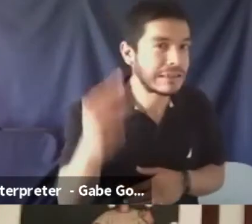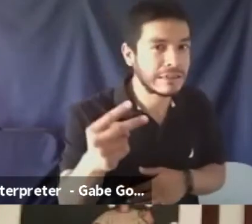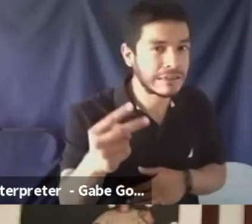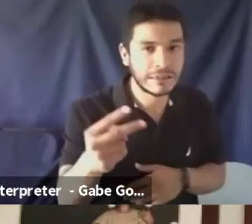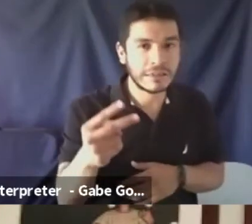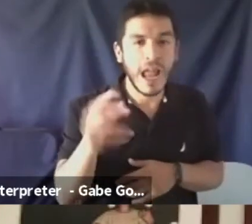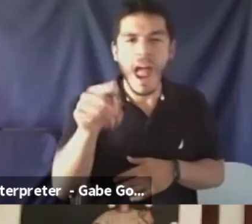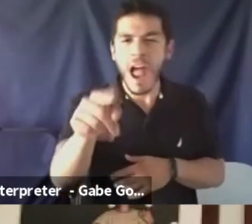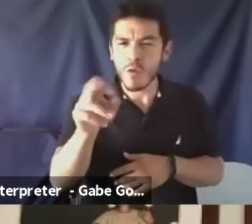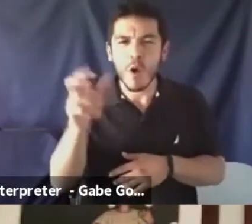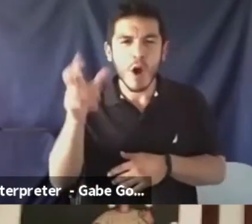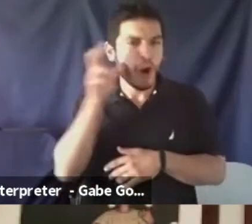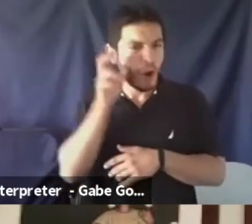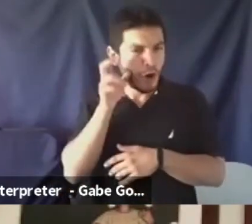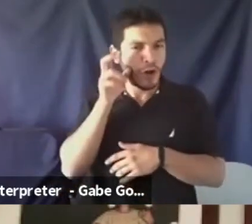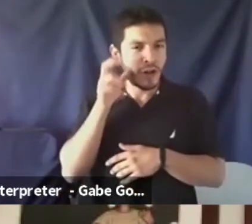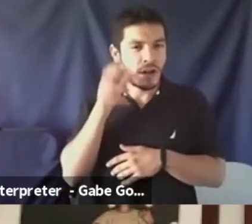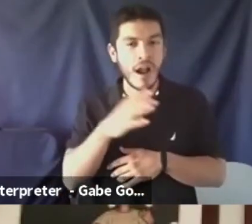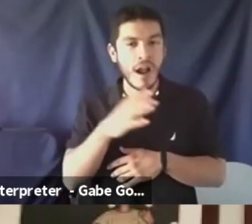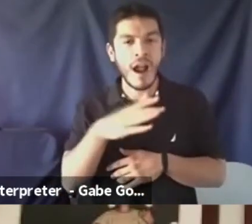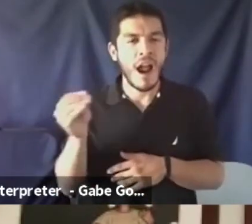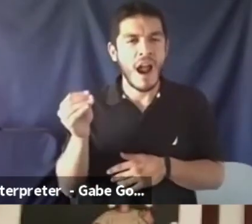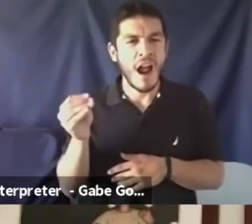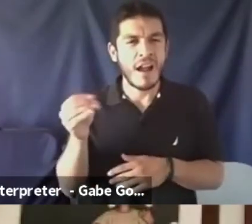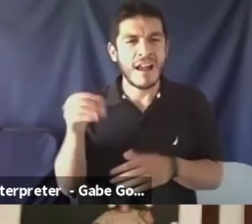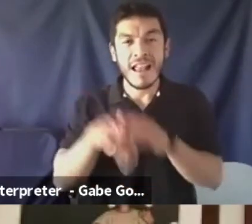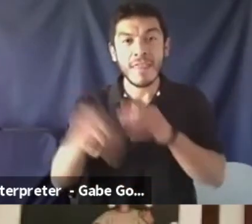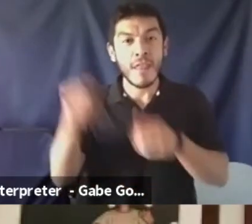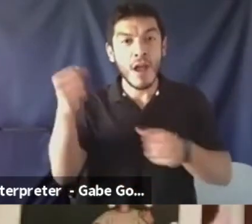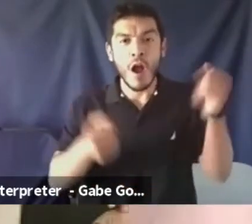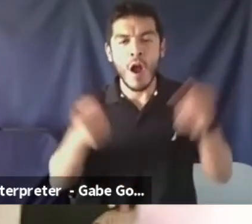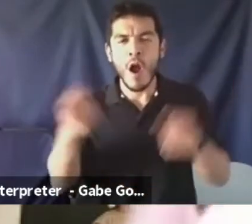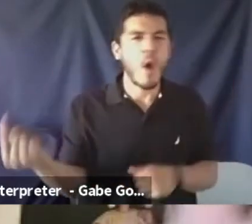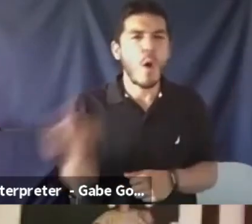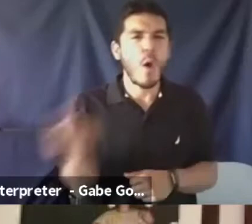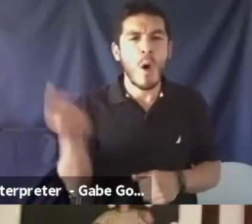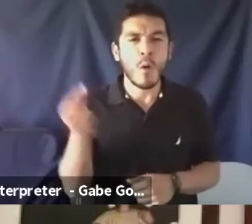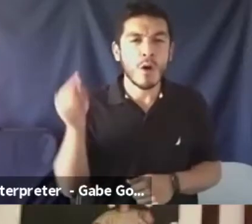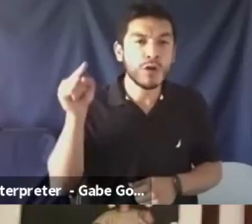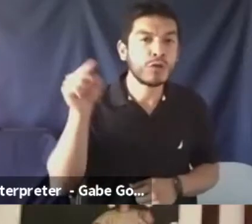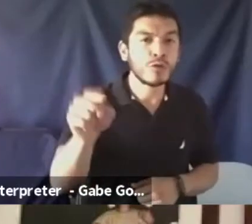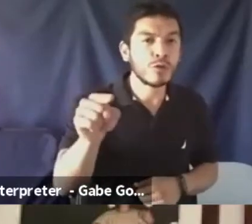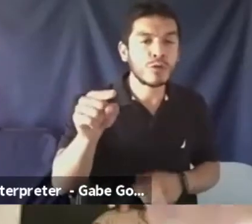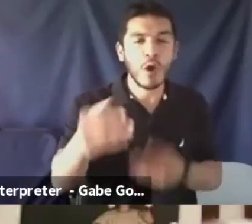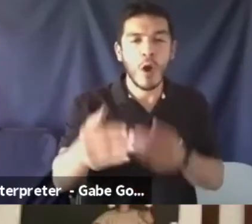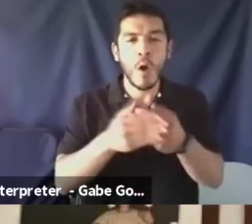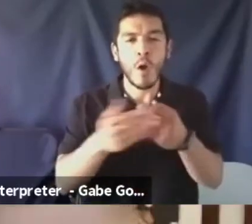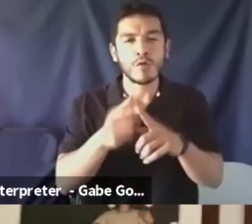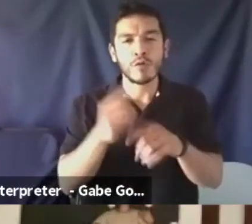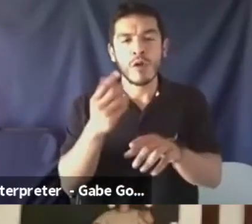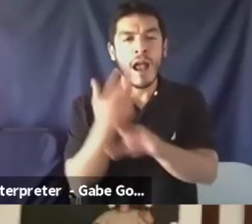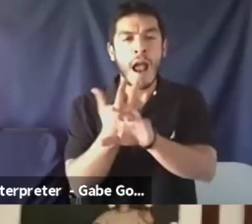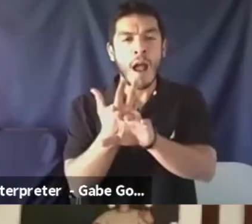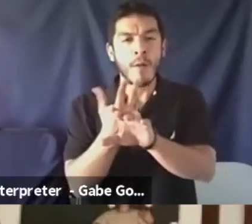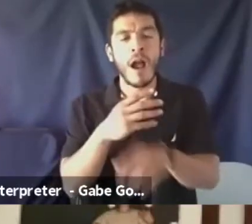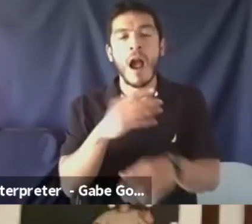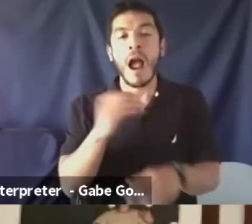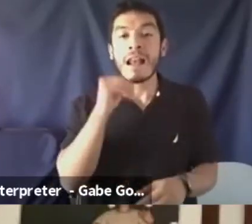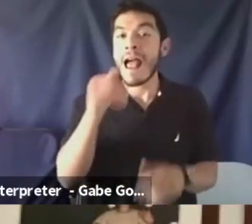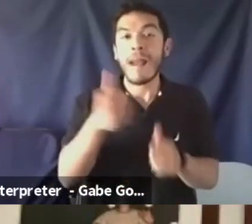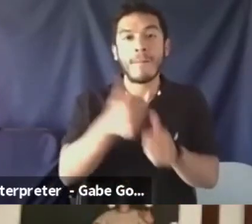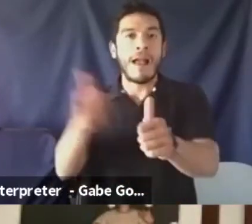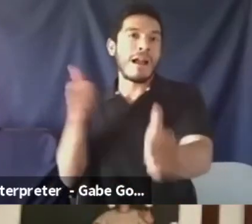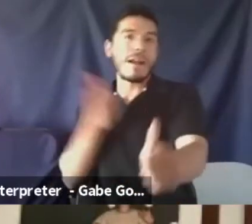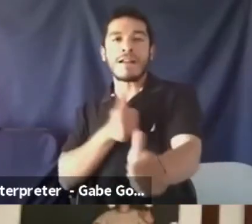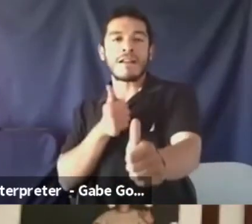and you were heard. And like in the car, it was always you closest to the camera, not in behind. You know, there